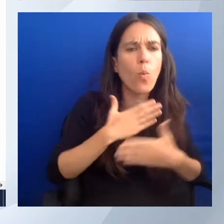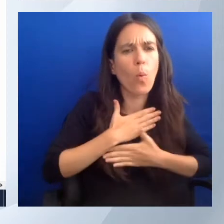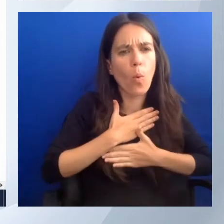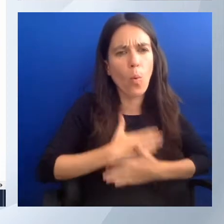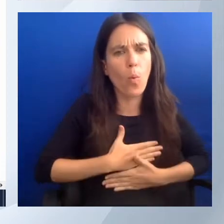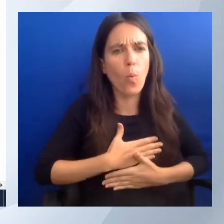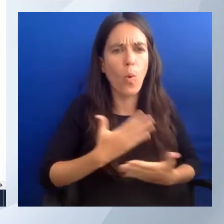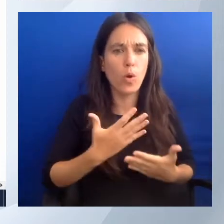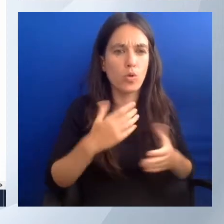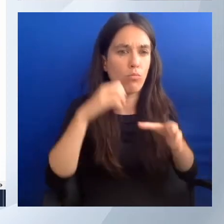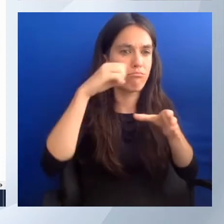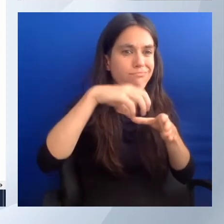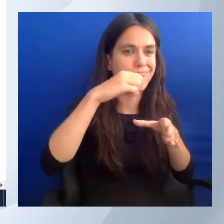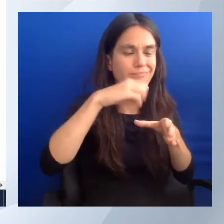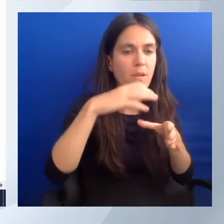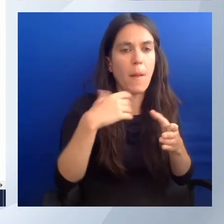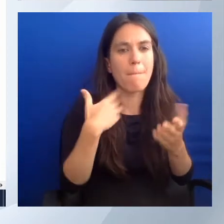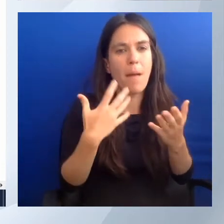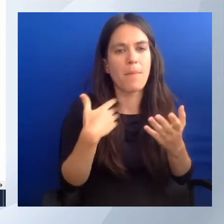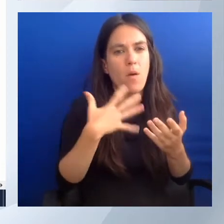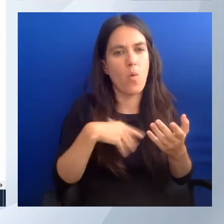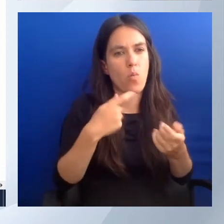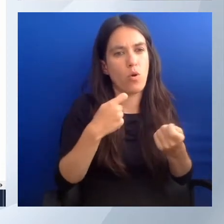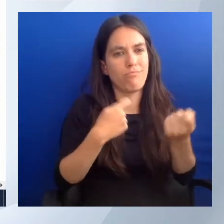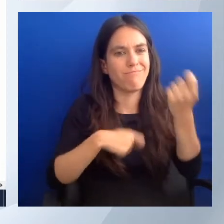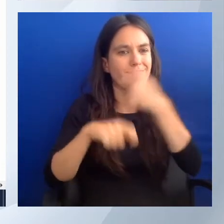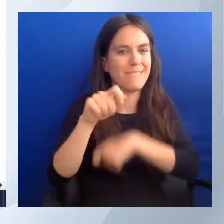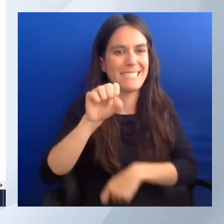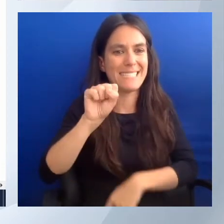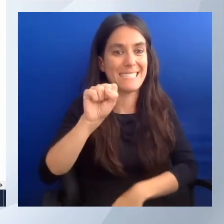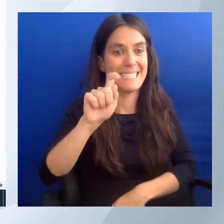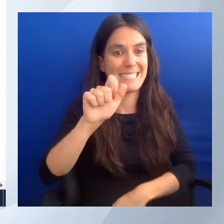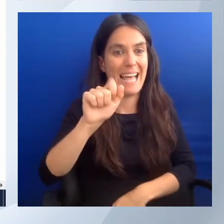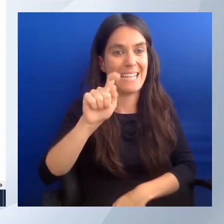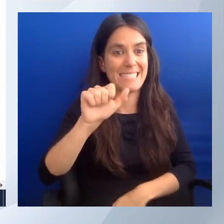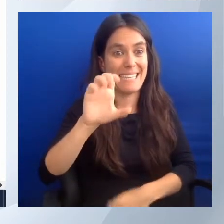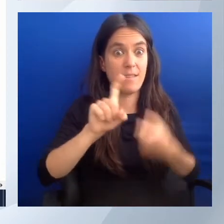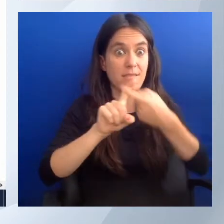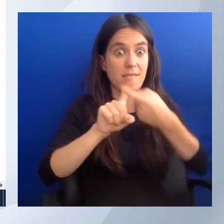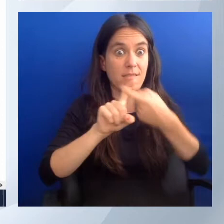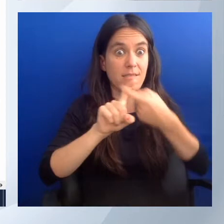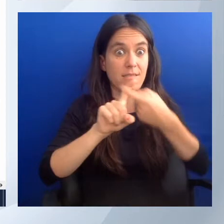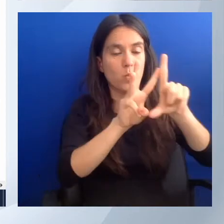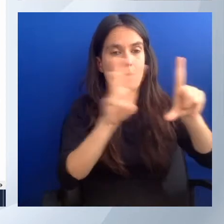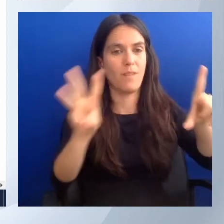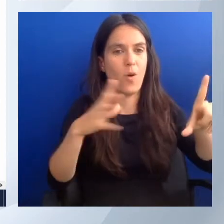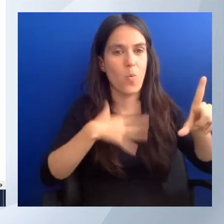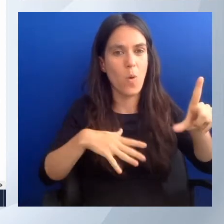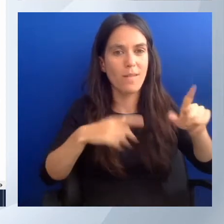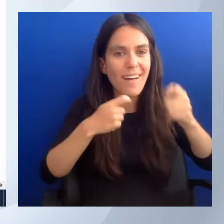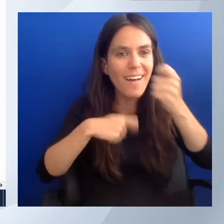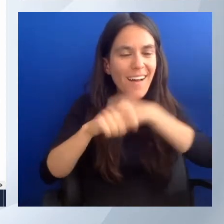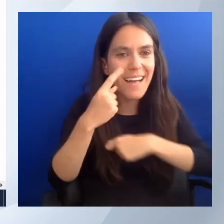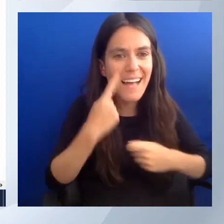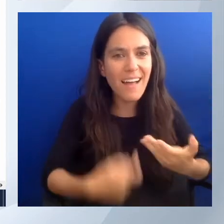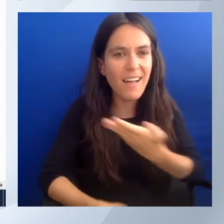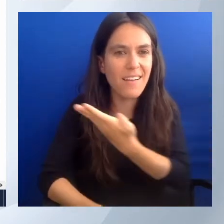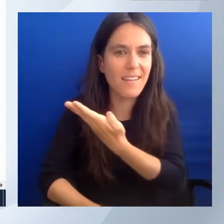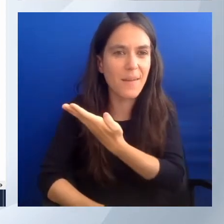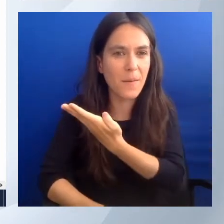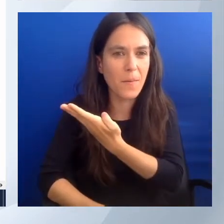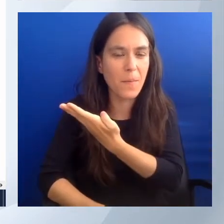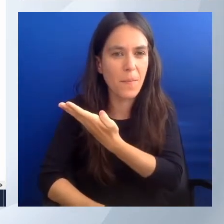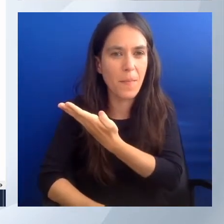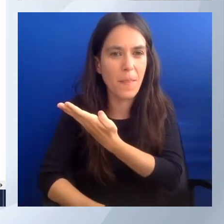do is you want to switch on the static site. So if you switch on the static site, something that's flipped off,